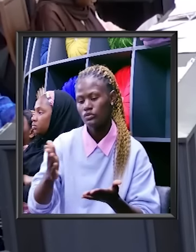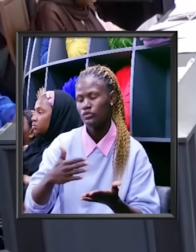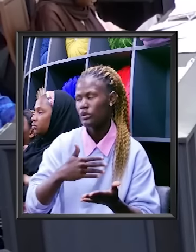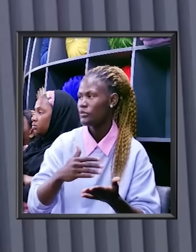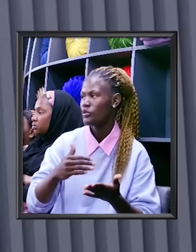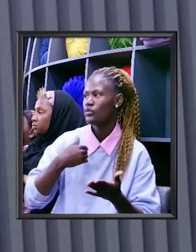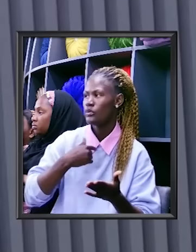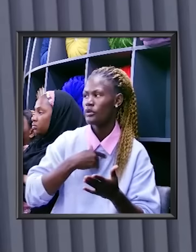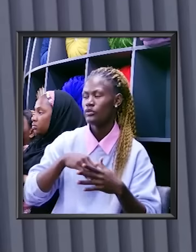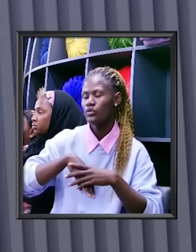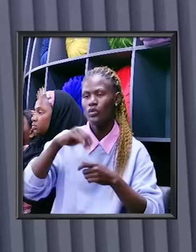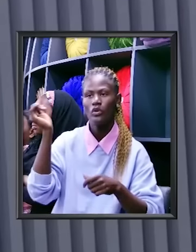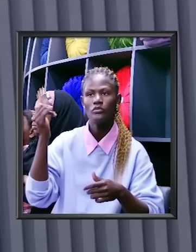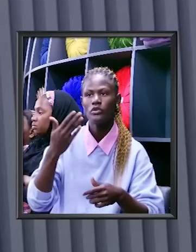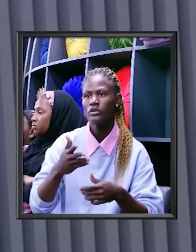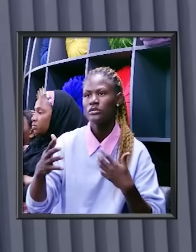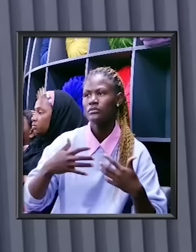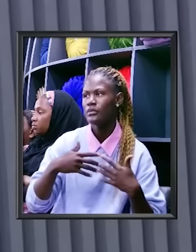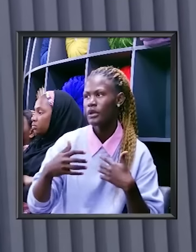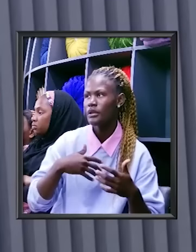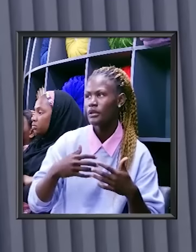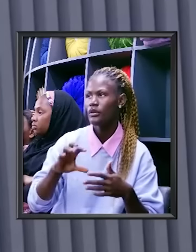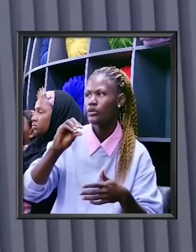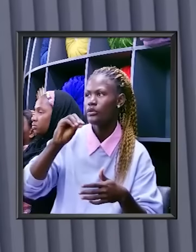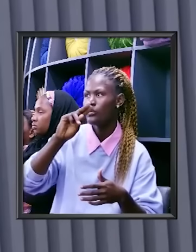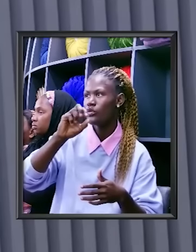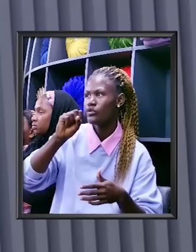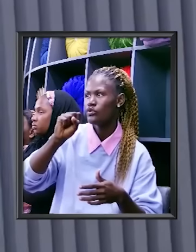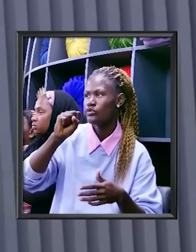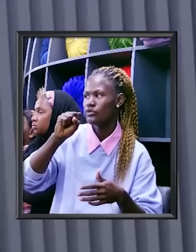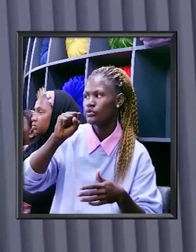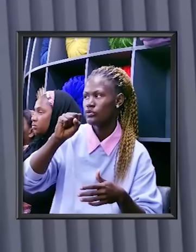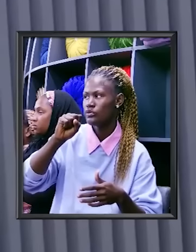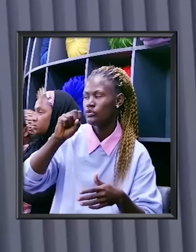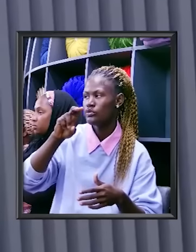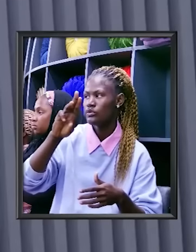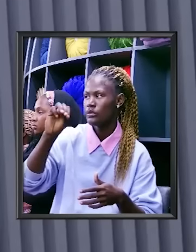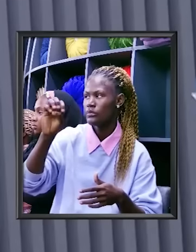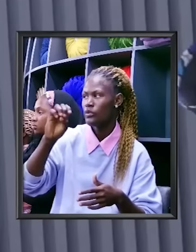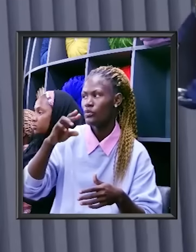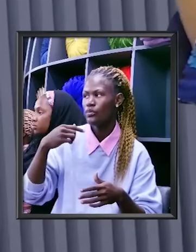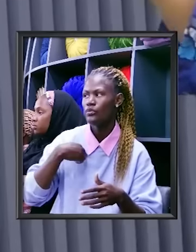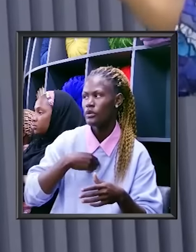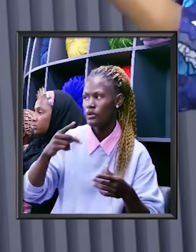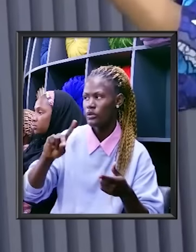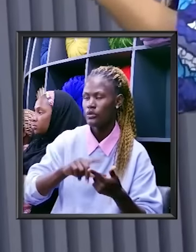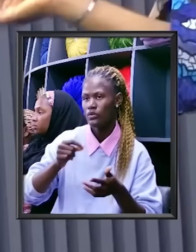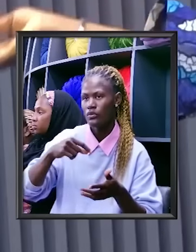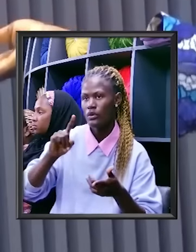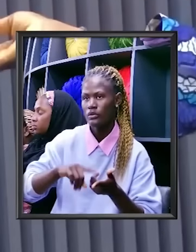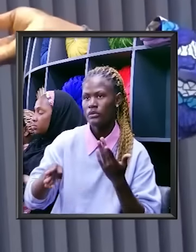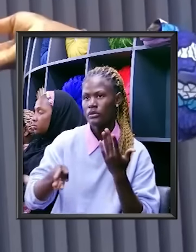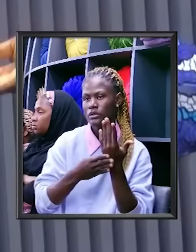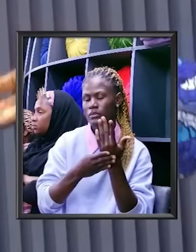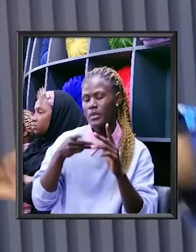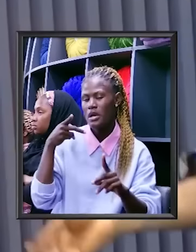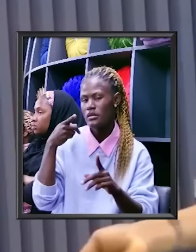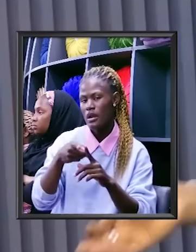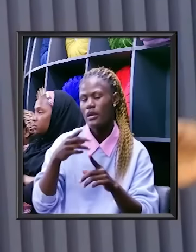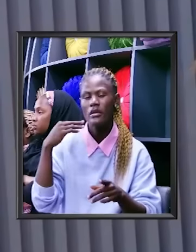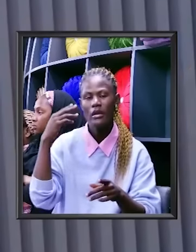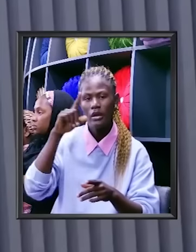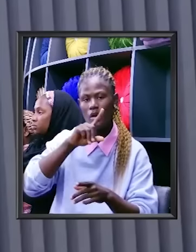need to escalate this matter to them, Consumer Protection. And then we need to also write to the bank directly, especially the headquarters,